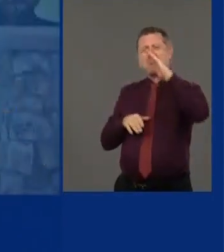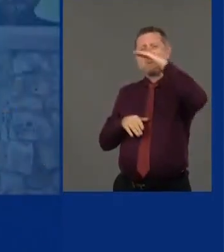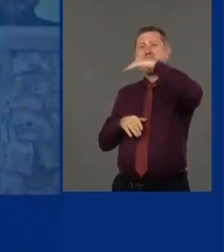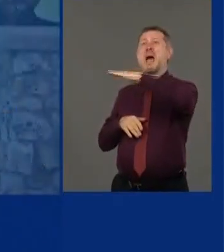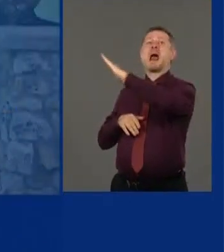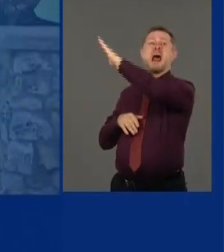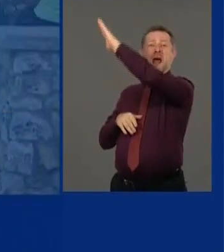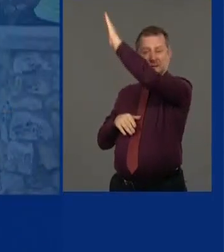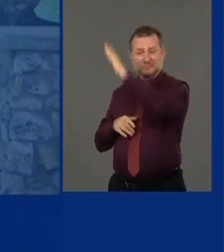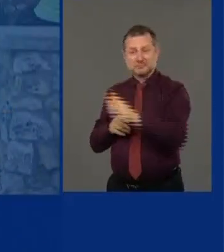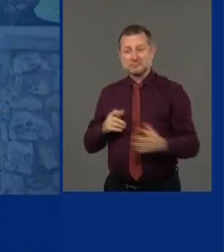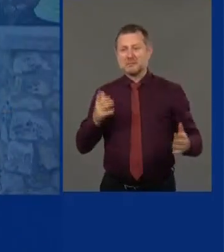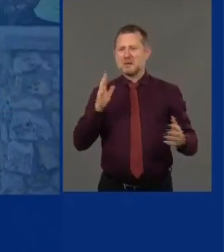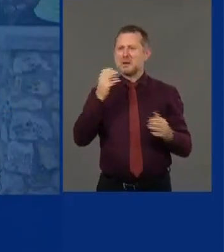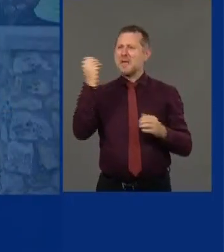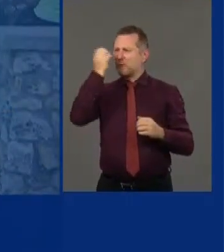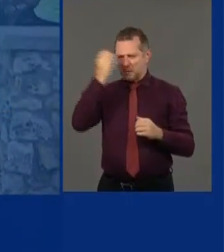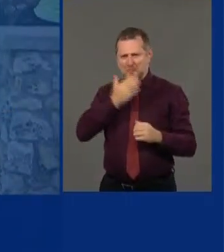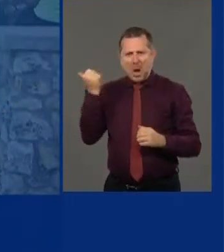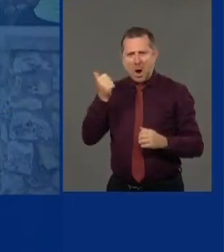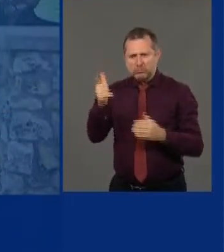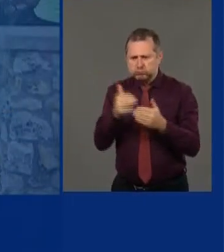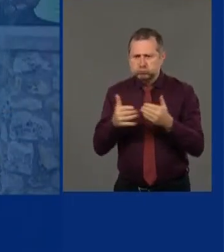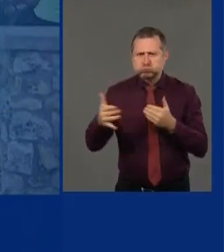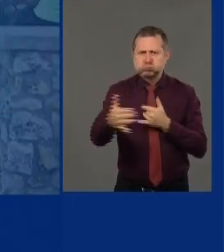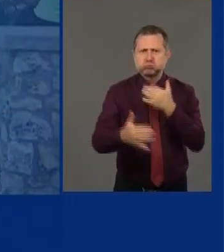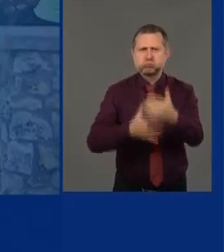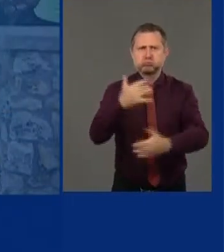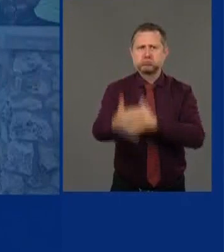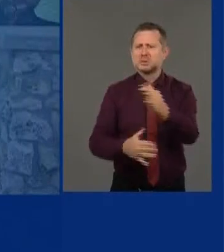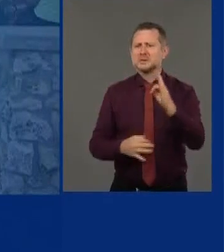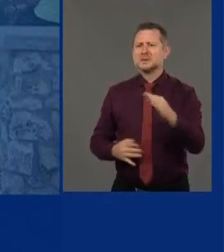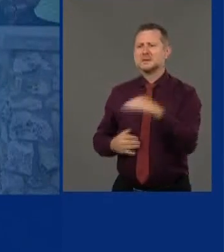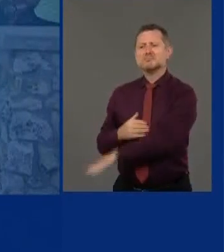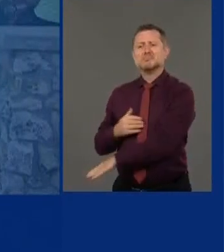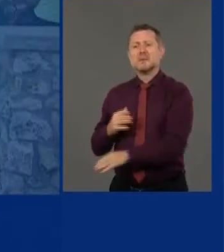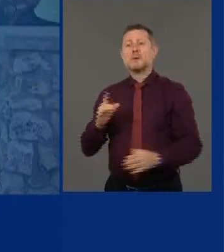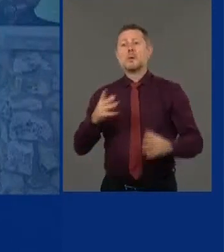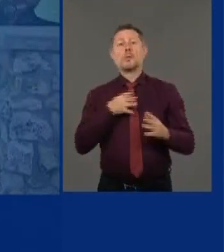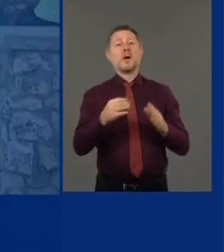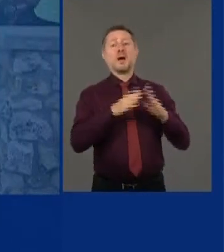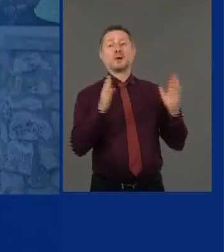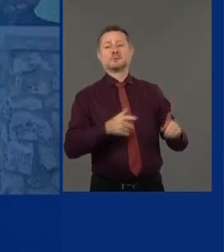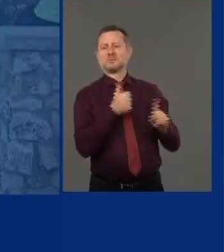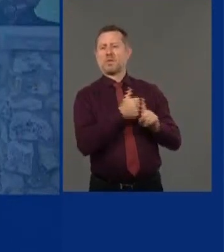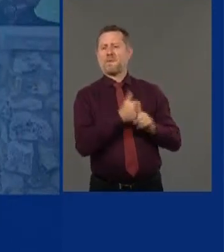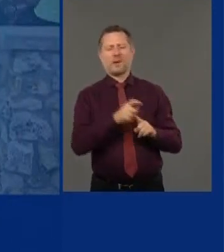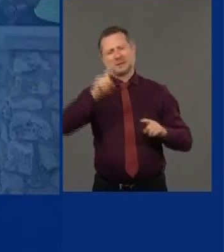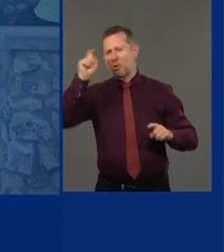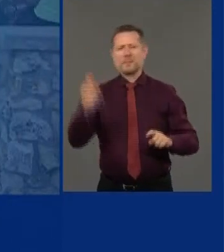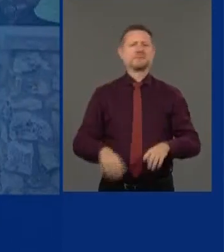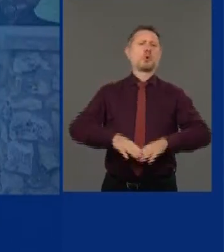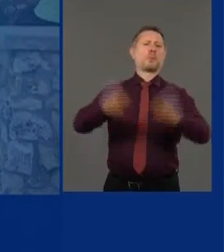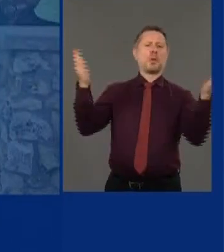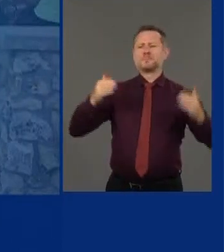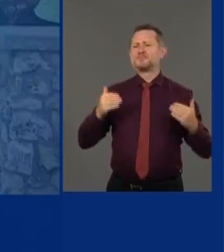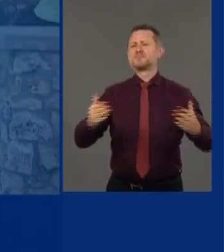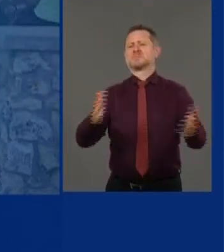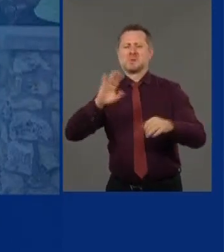recovery from coronavirus. The White House has been saying reopen fast because that's good for the